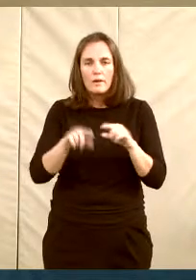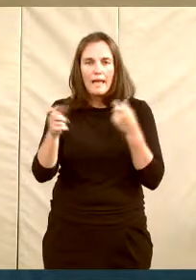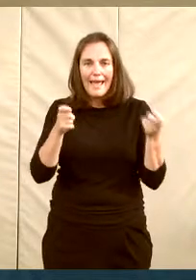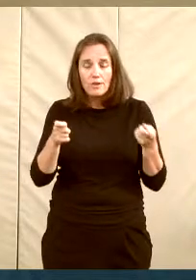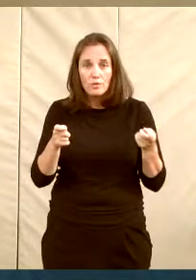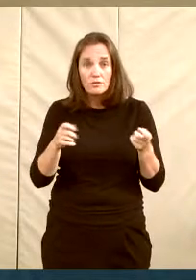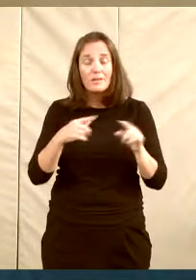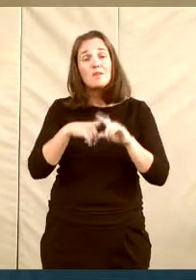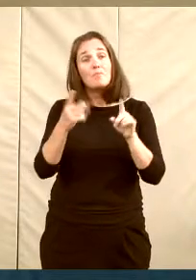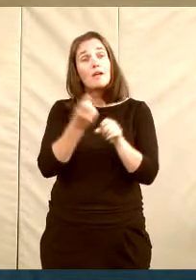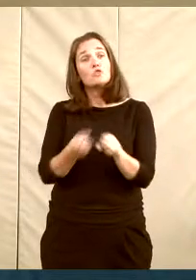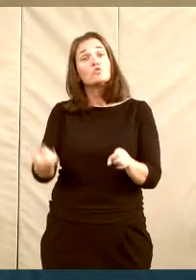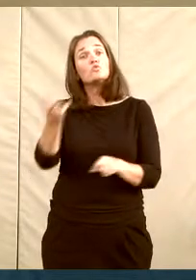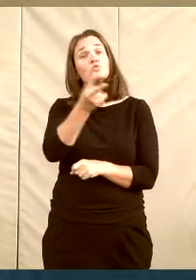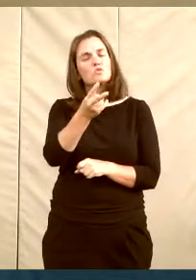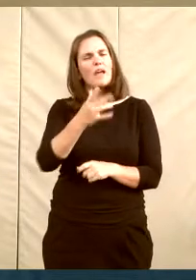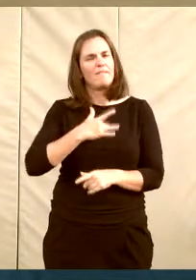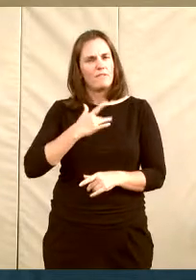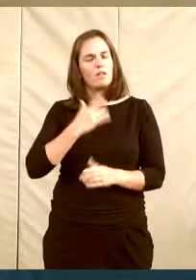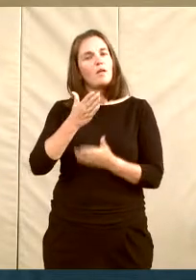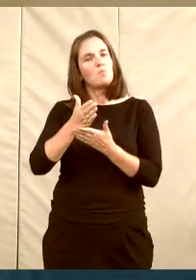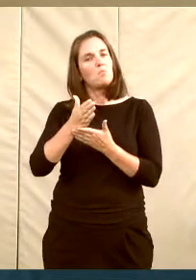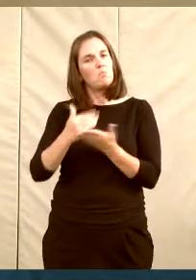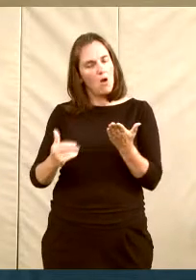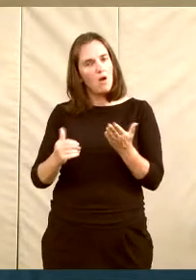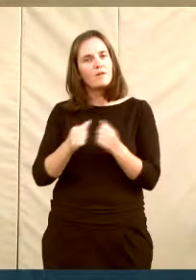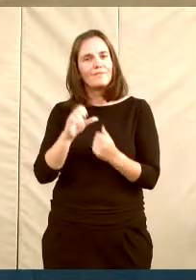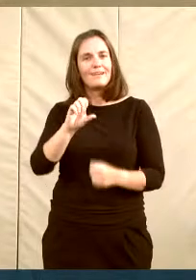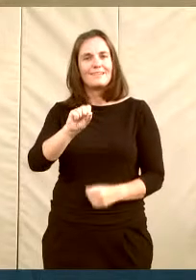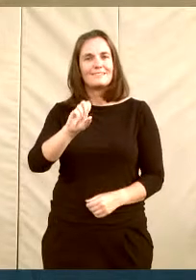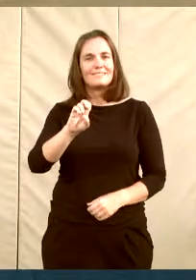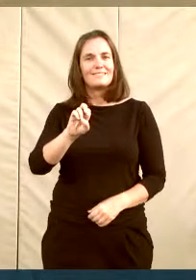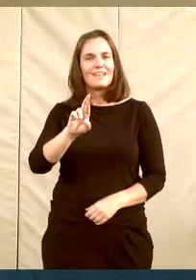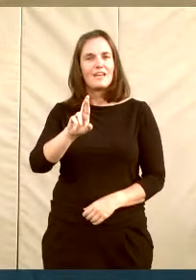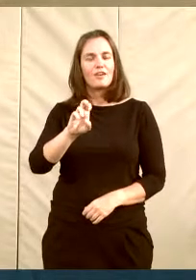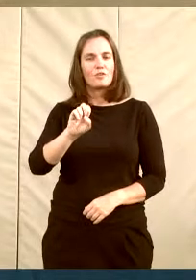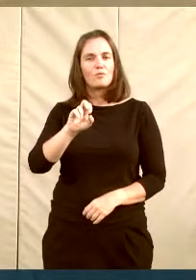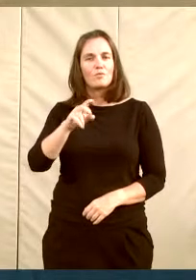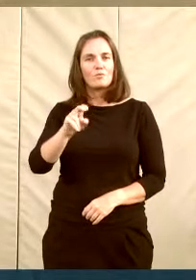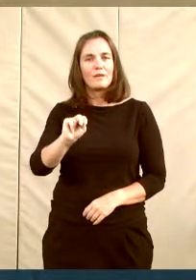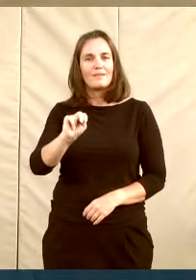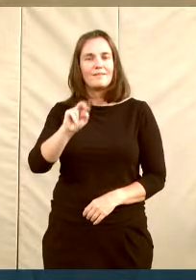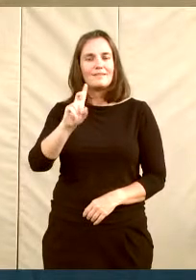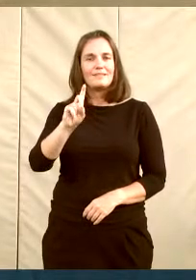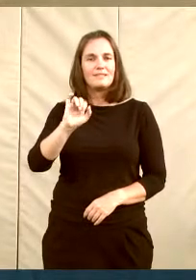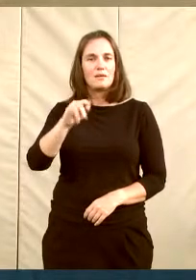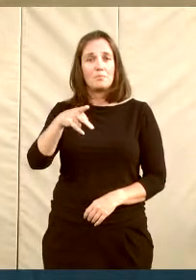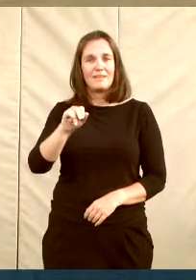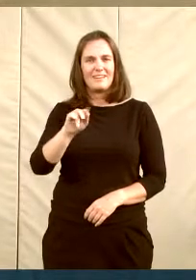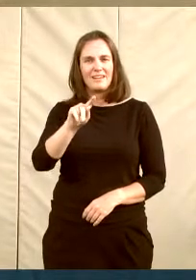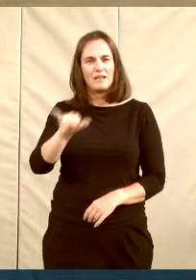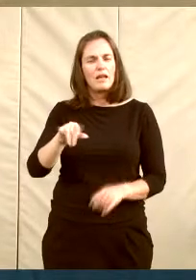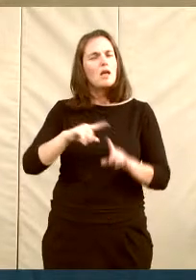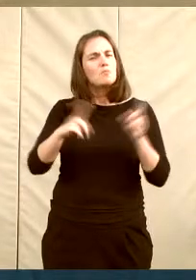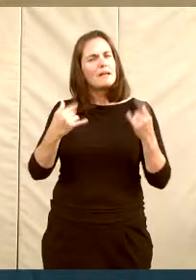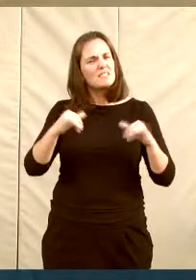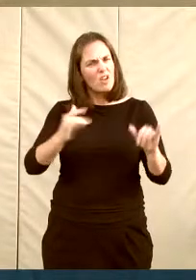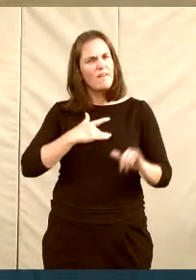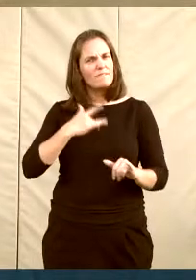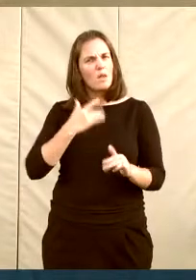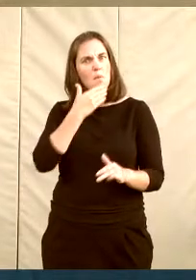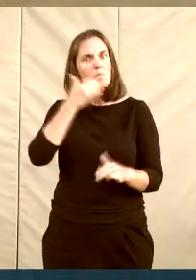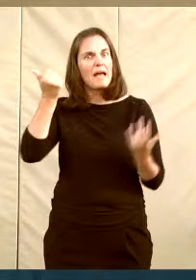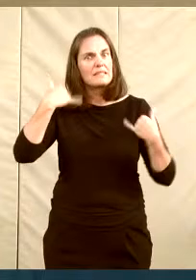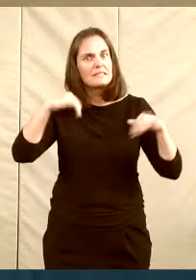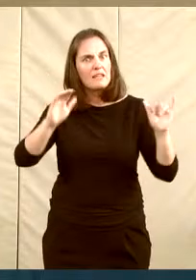have found parts of our serendipity, I feel strongly the best is yet to come.